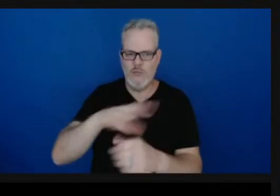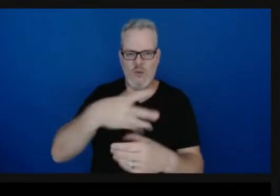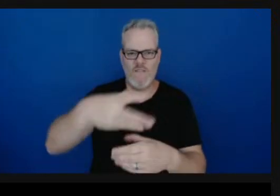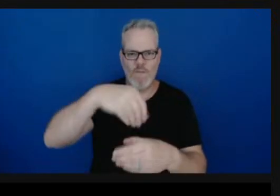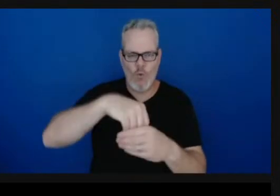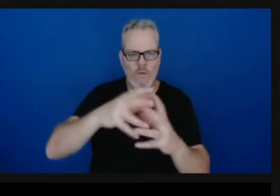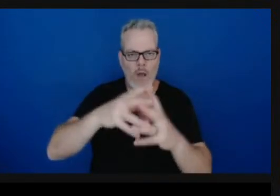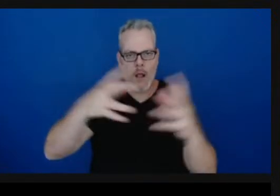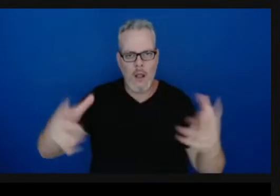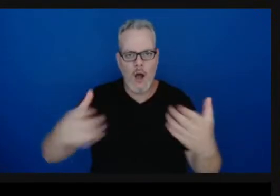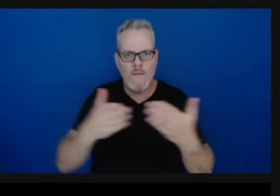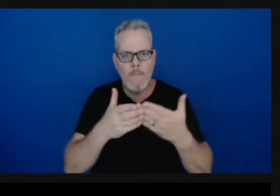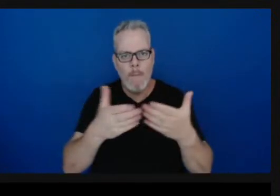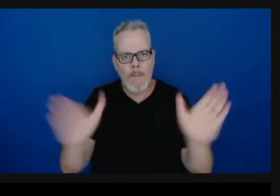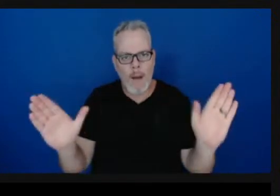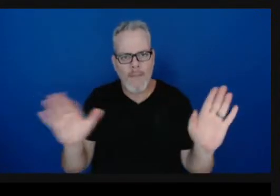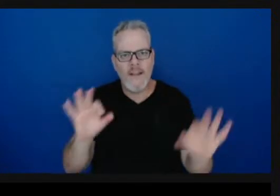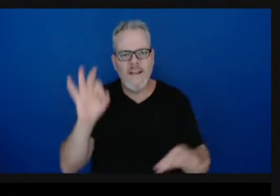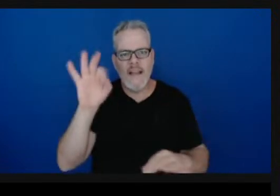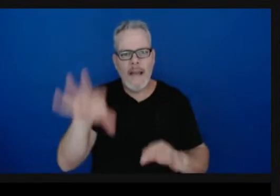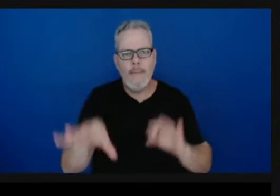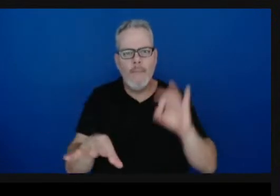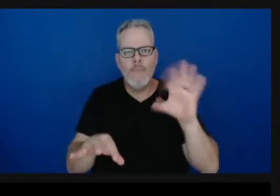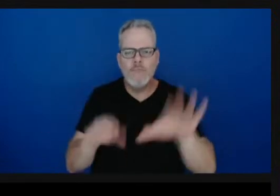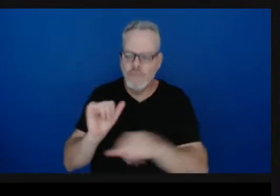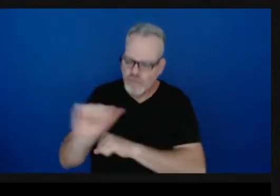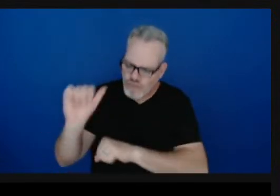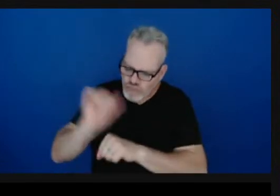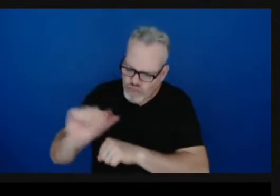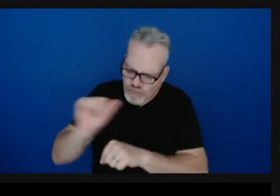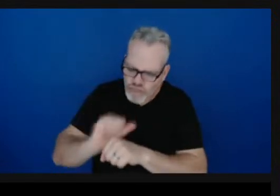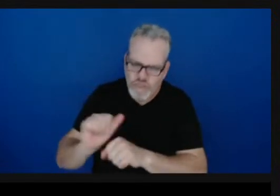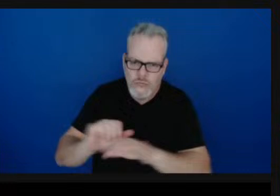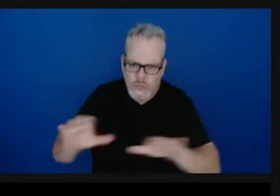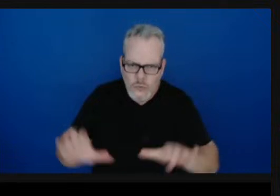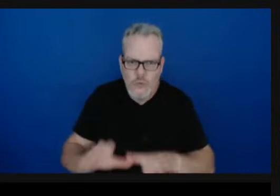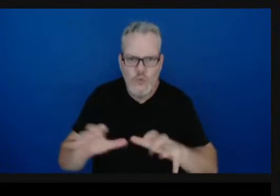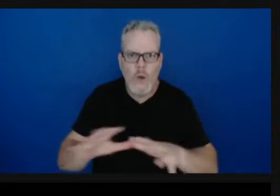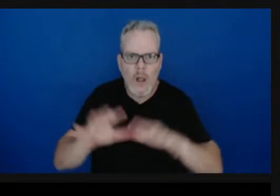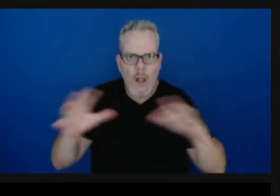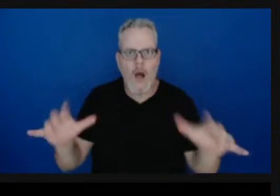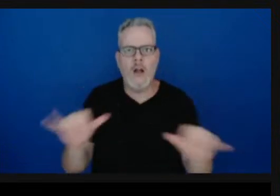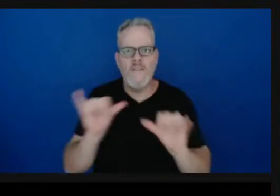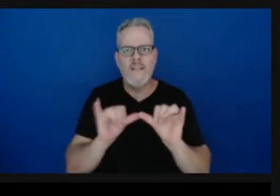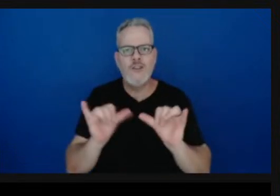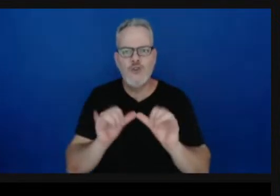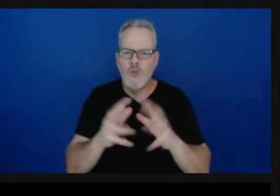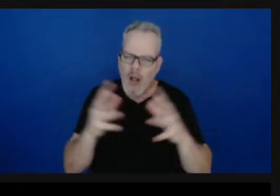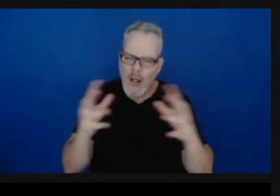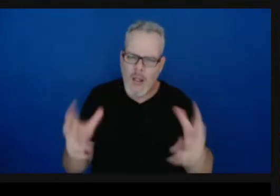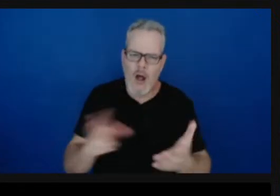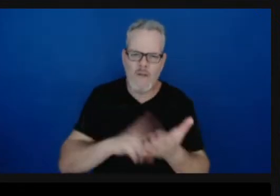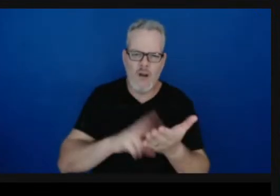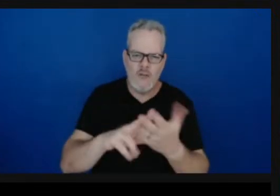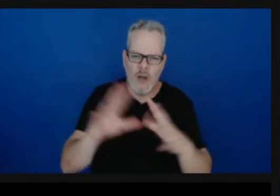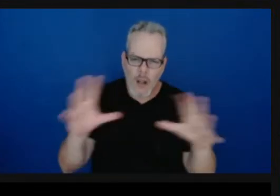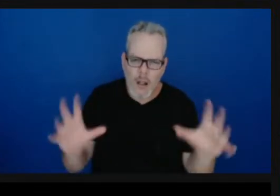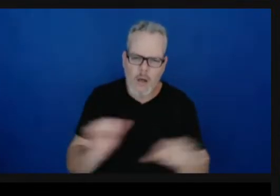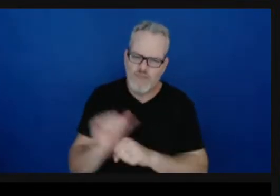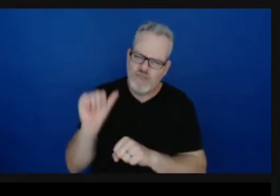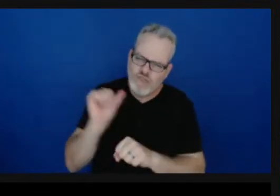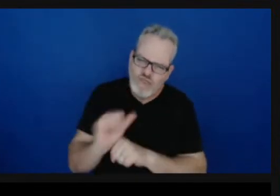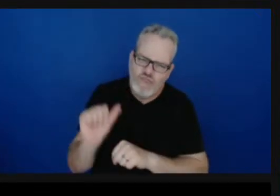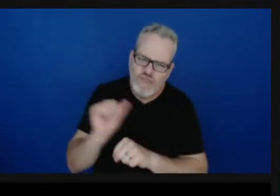public input, lots and lots of work on engineering and contracting, and we're just really excited that today is finally